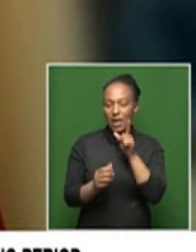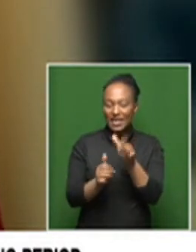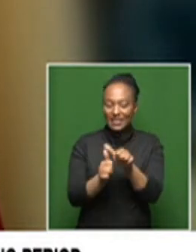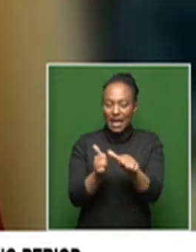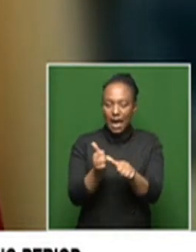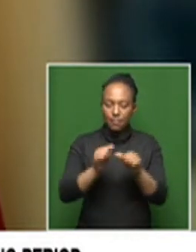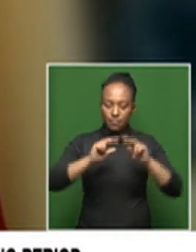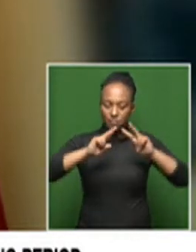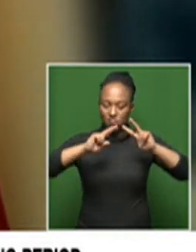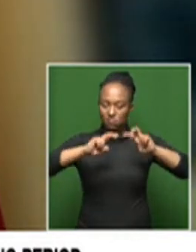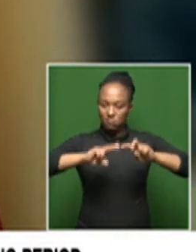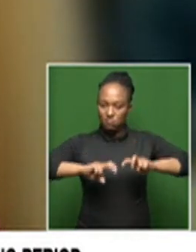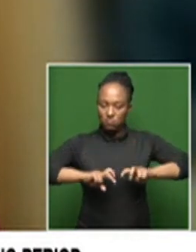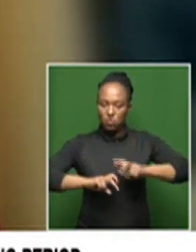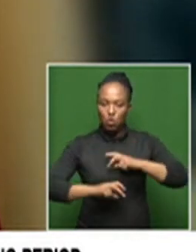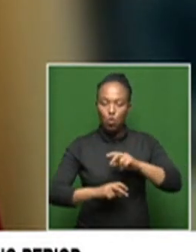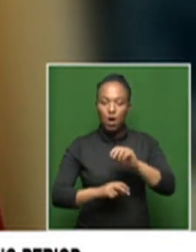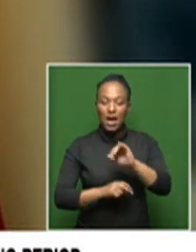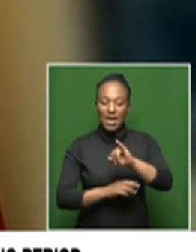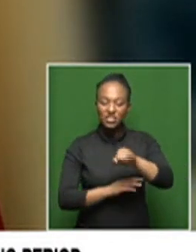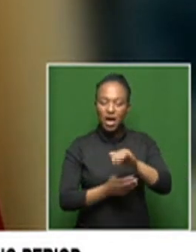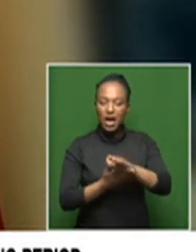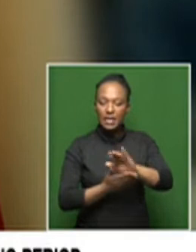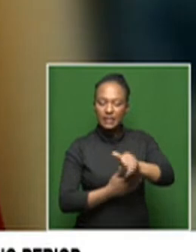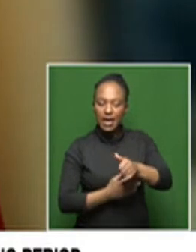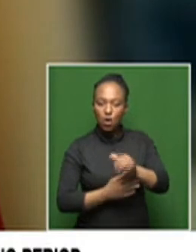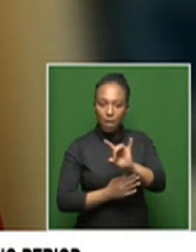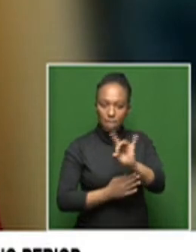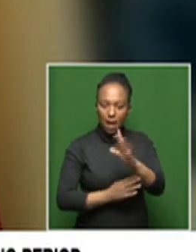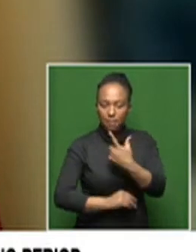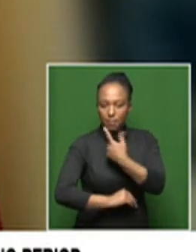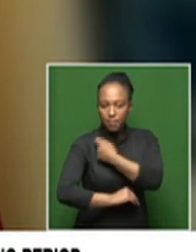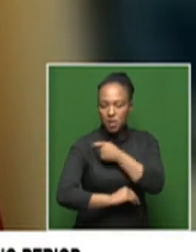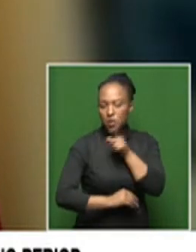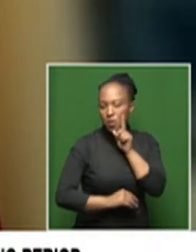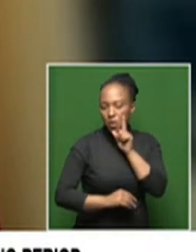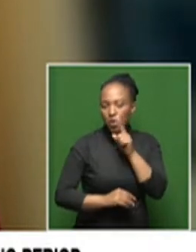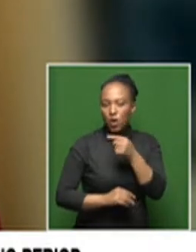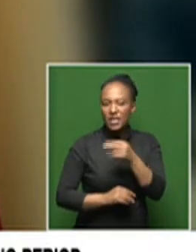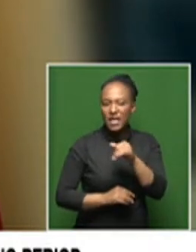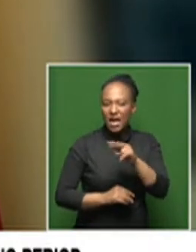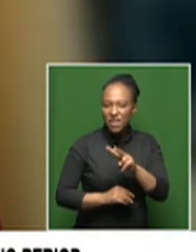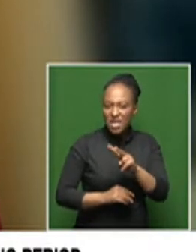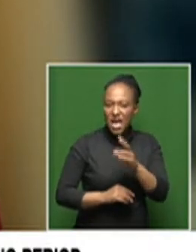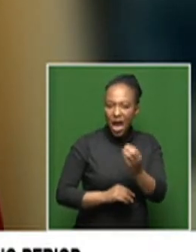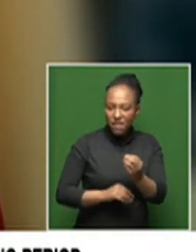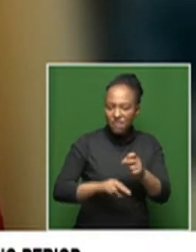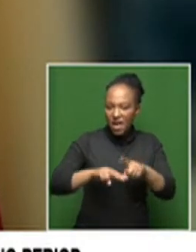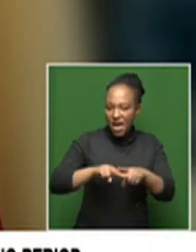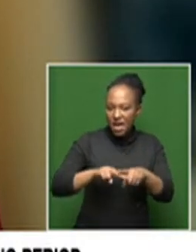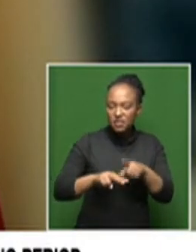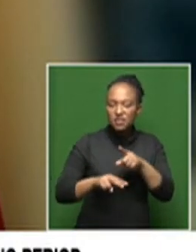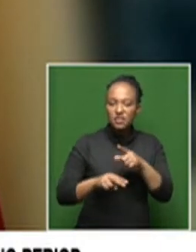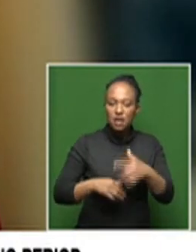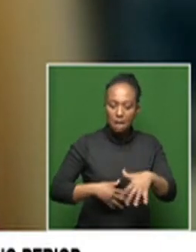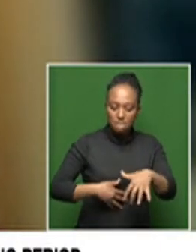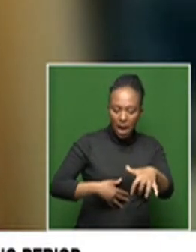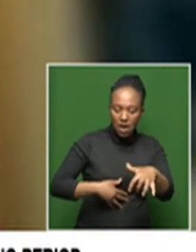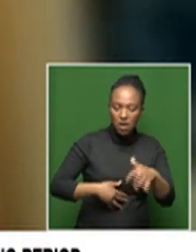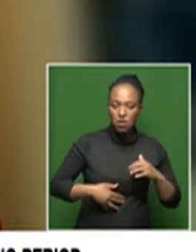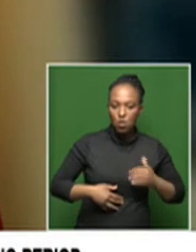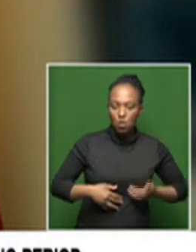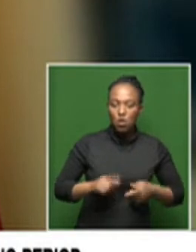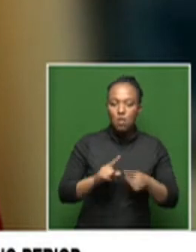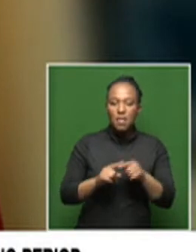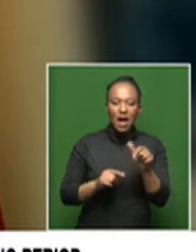this single jab J&J, looking at HIV-infected healthcare workers, pregnant women, lactating women, and healthcare workers